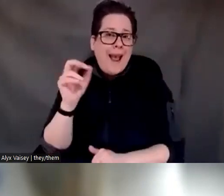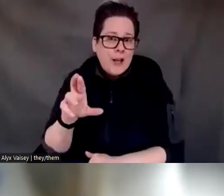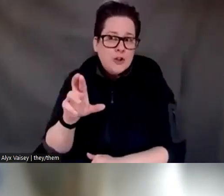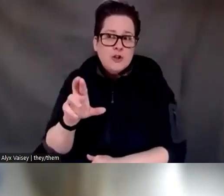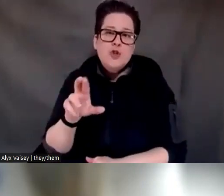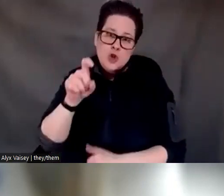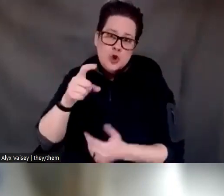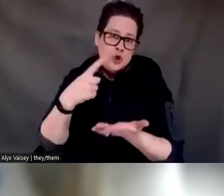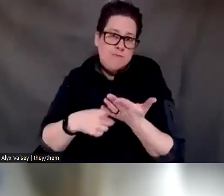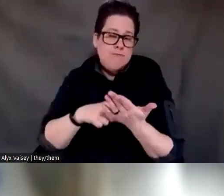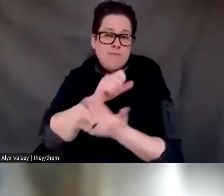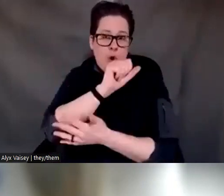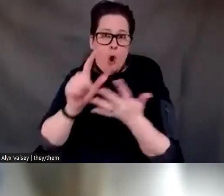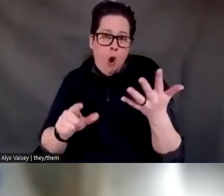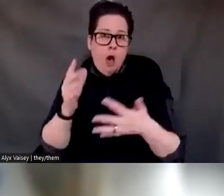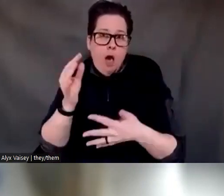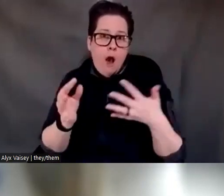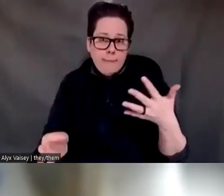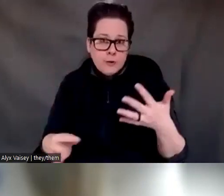be discussing all the options.